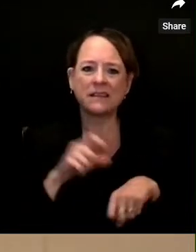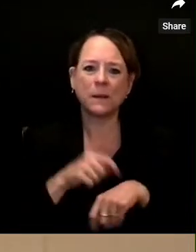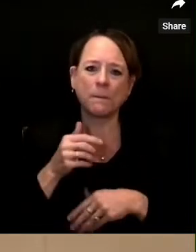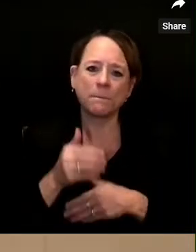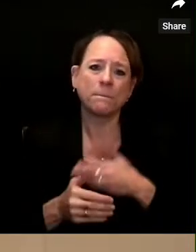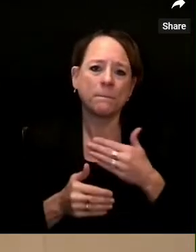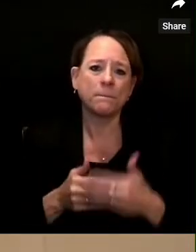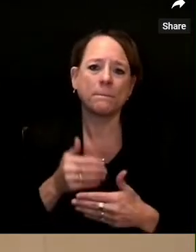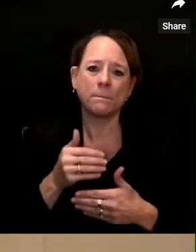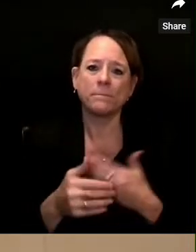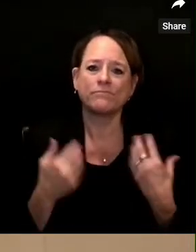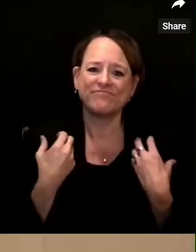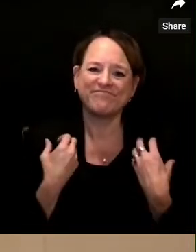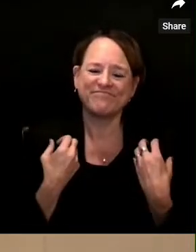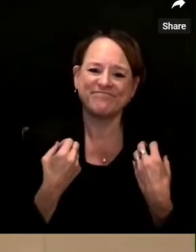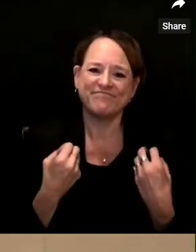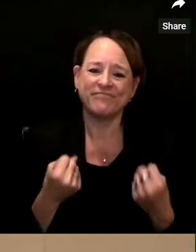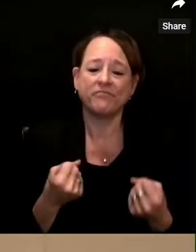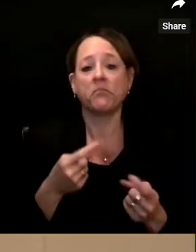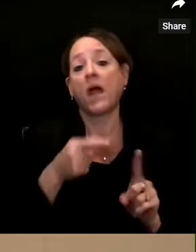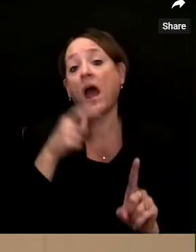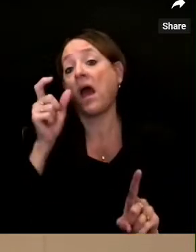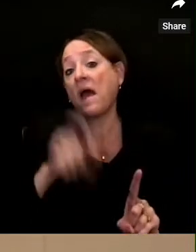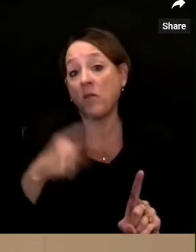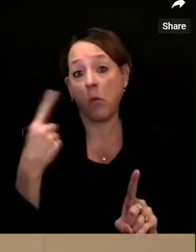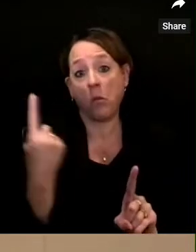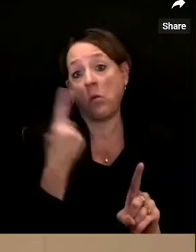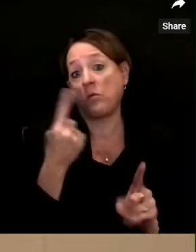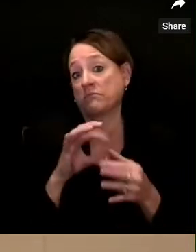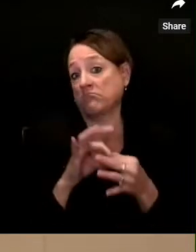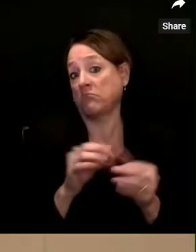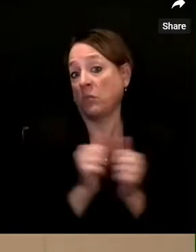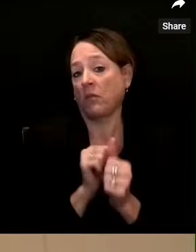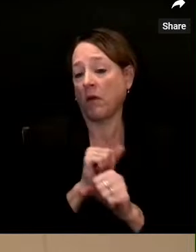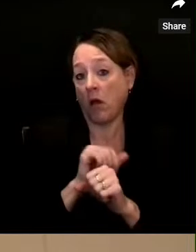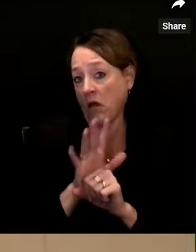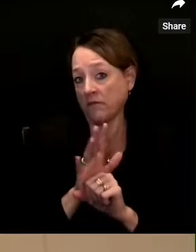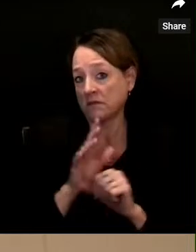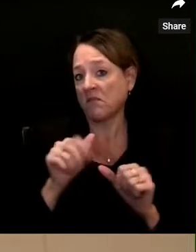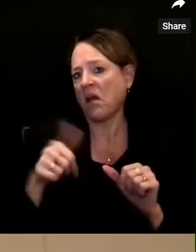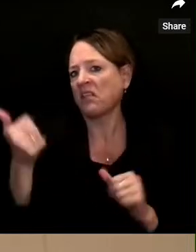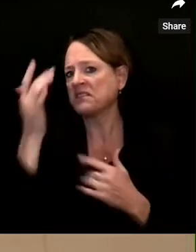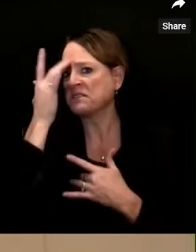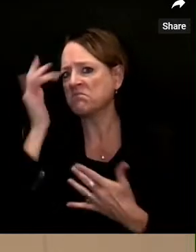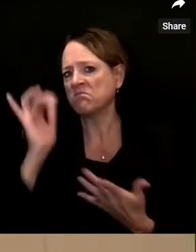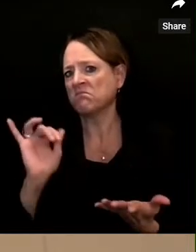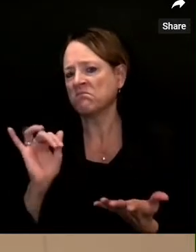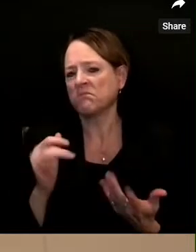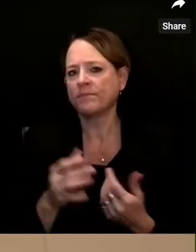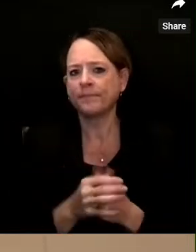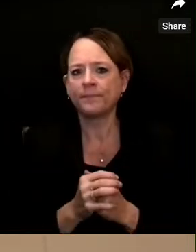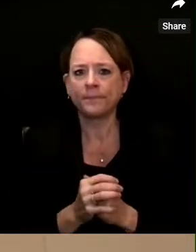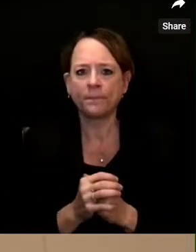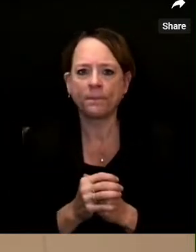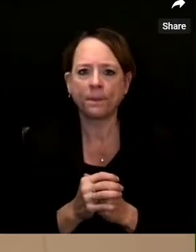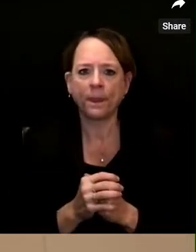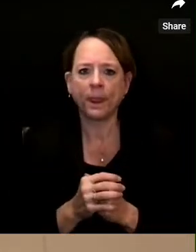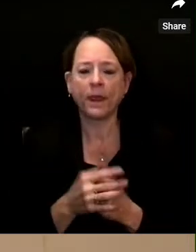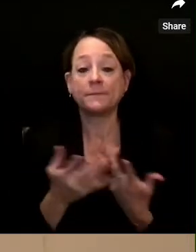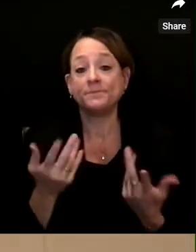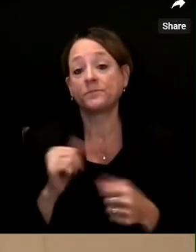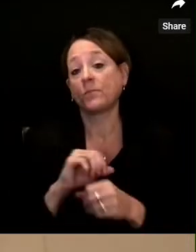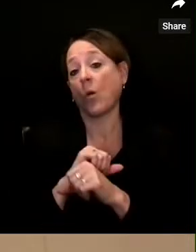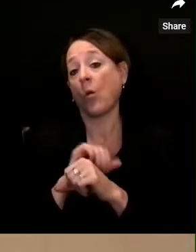learned some things that COVID-19 might do that are somewhat different than other infections. And you've probably heard about the post-acute or